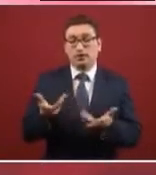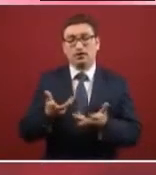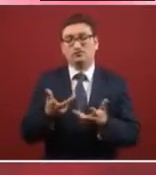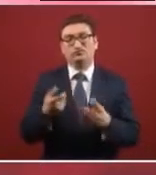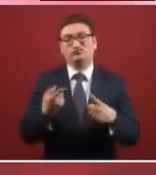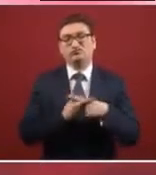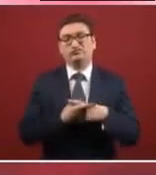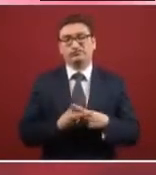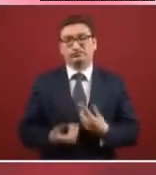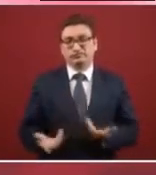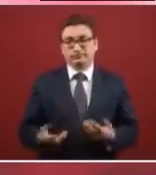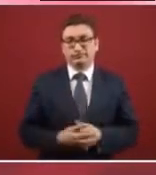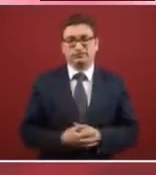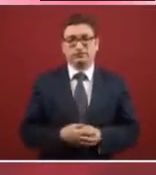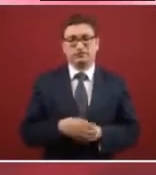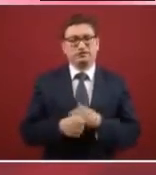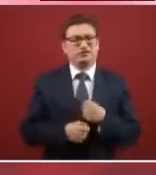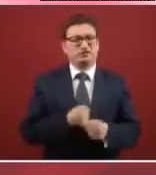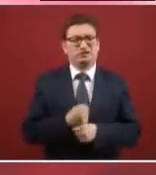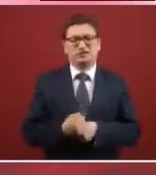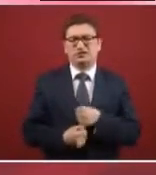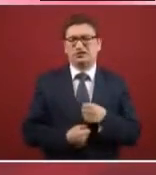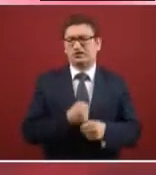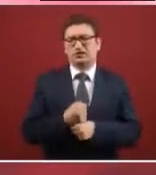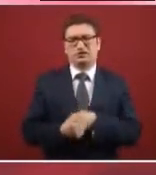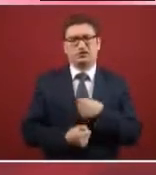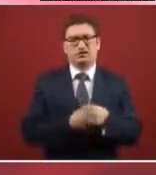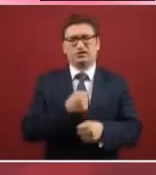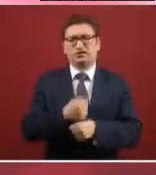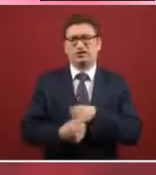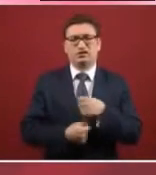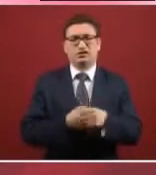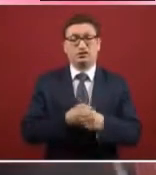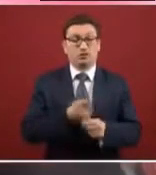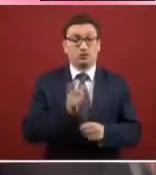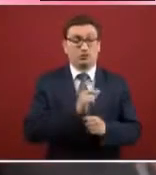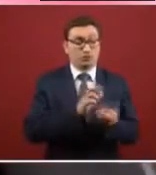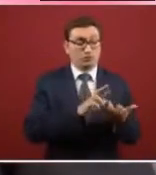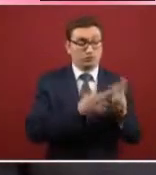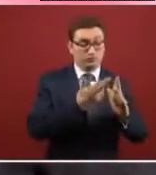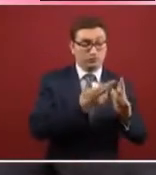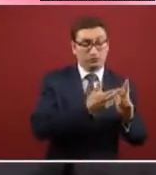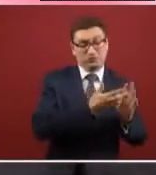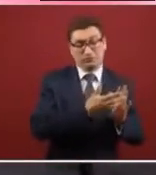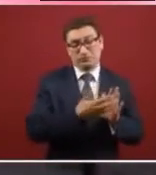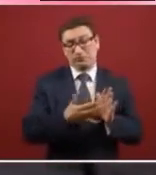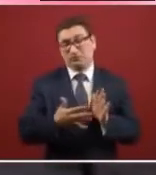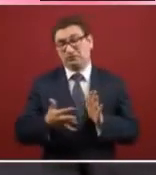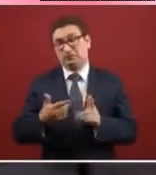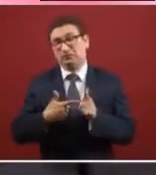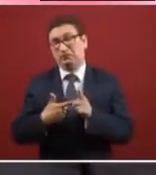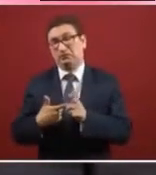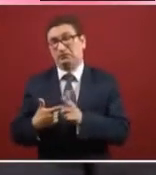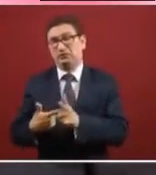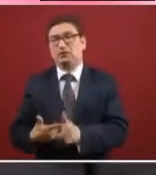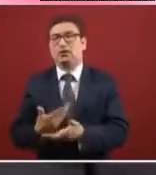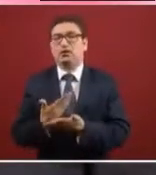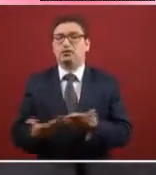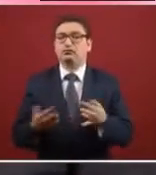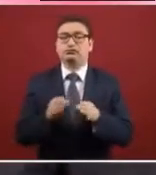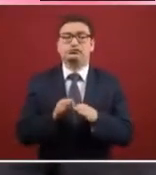the basis they actually were violating. And the importante, so the important thing